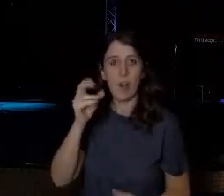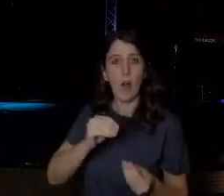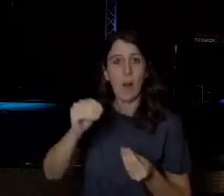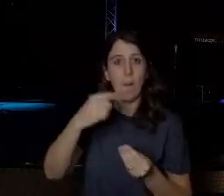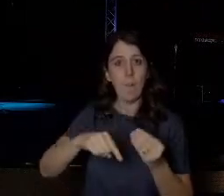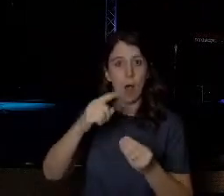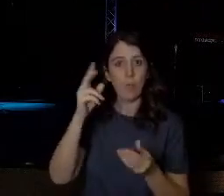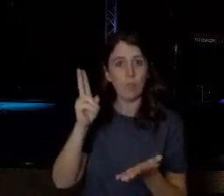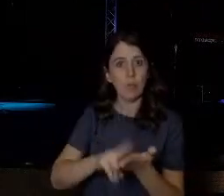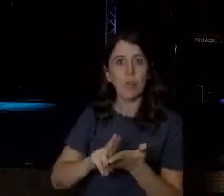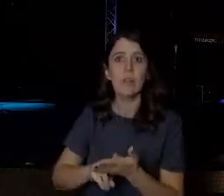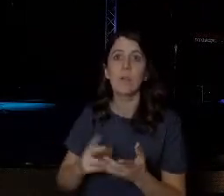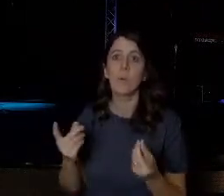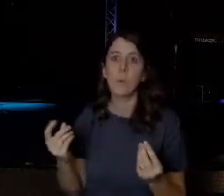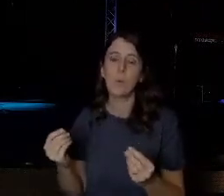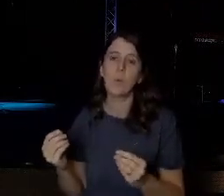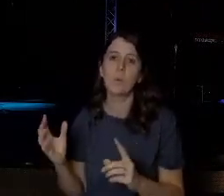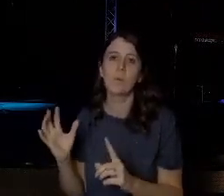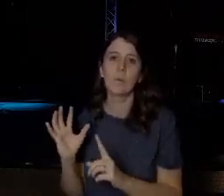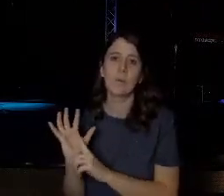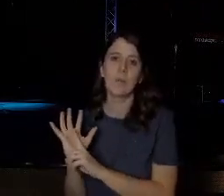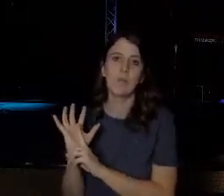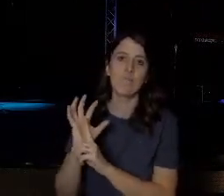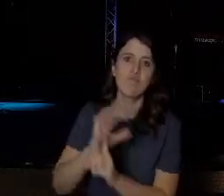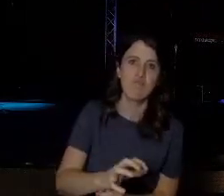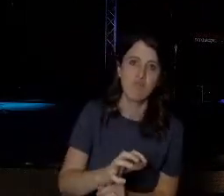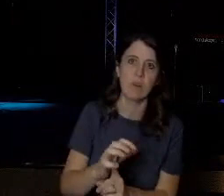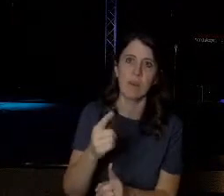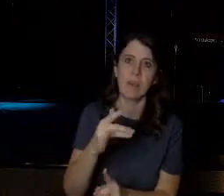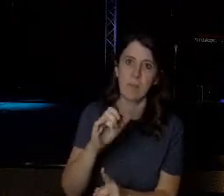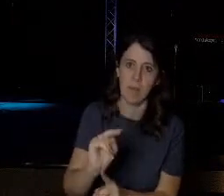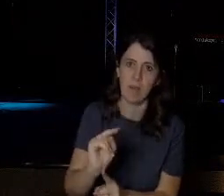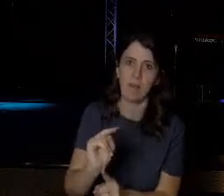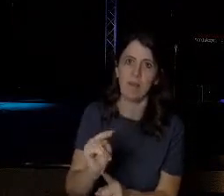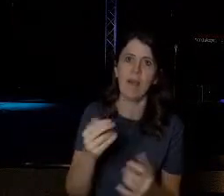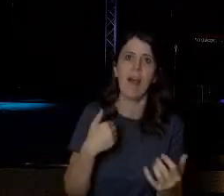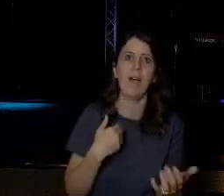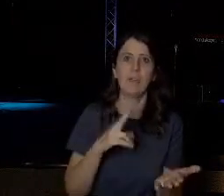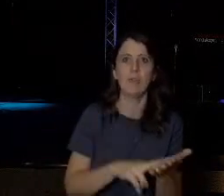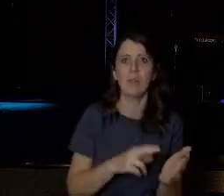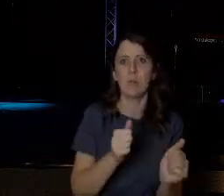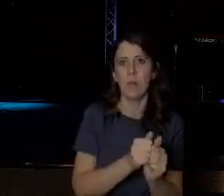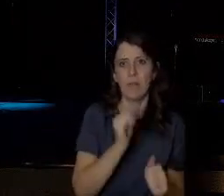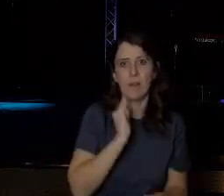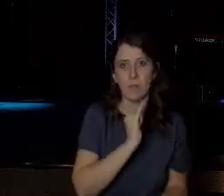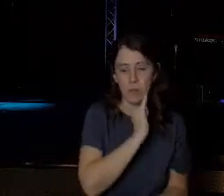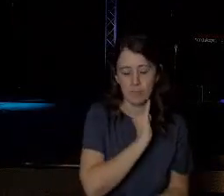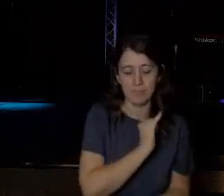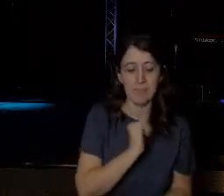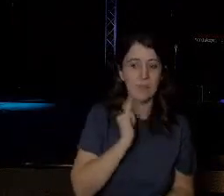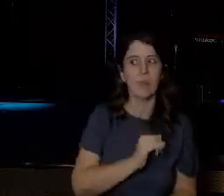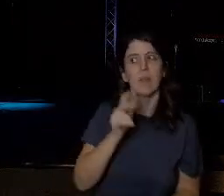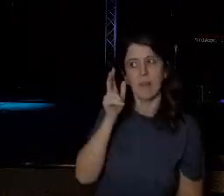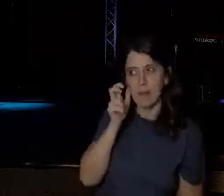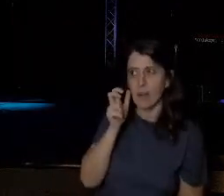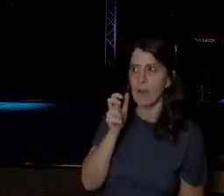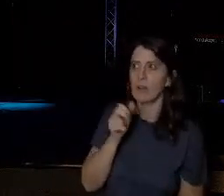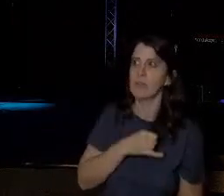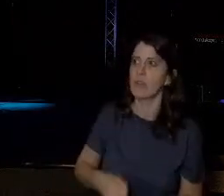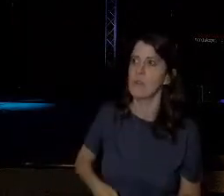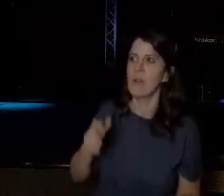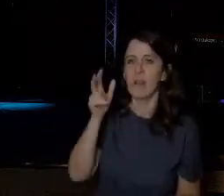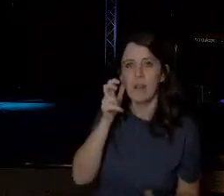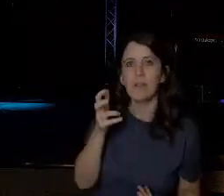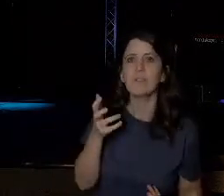they start to go against the Gibeonites, who now have a treaty with Israel. The Israelites hear about it. Joshua hears about